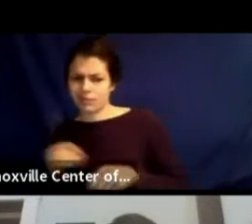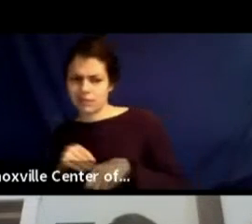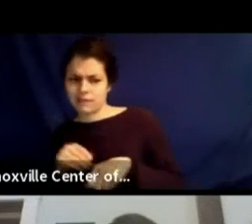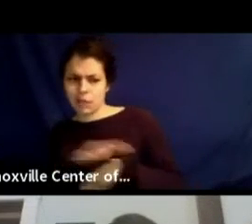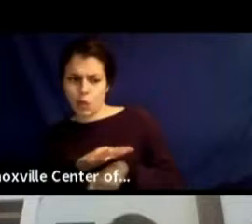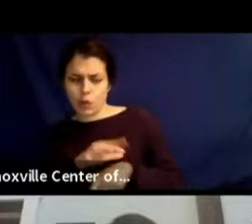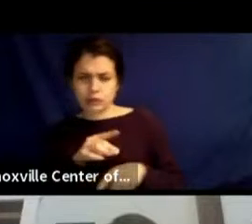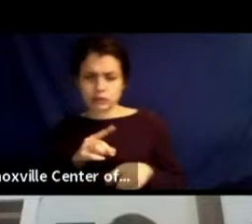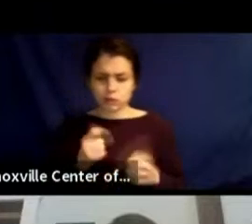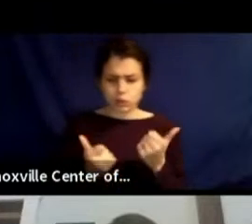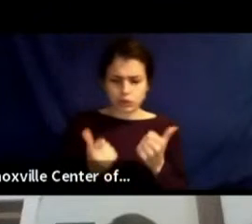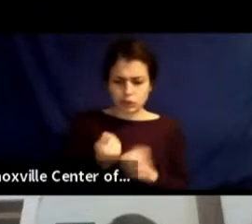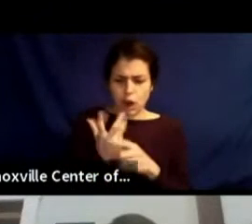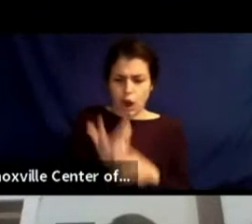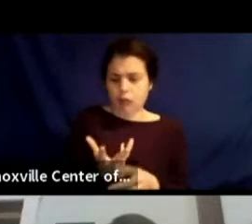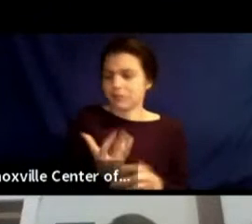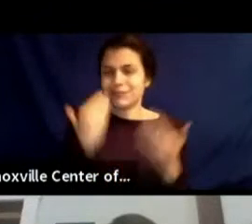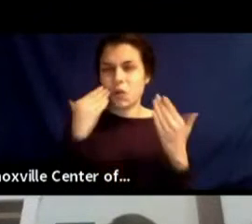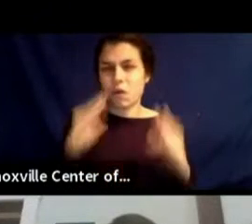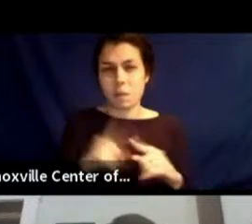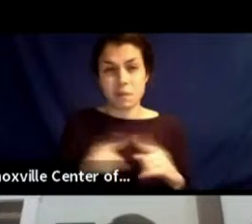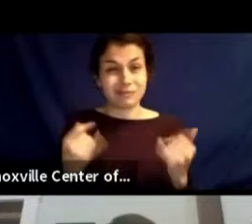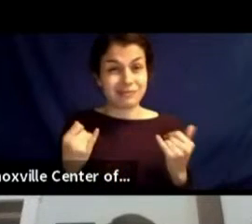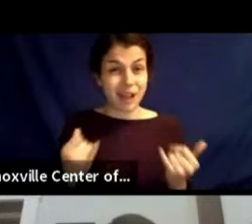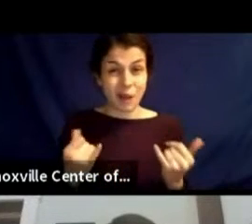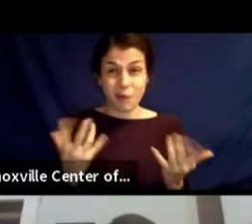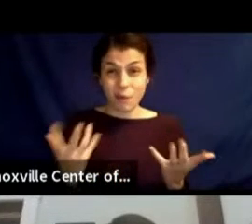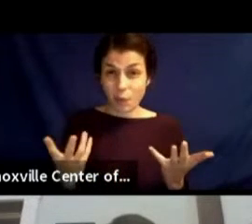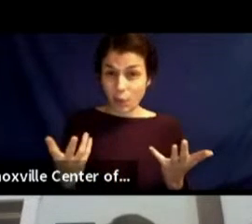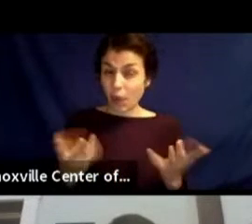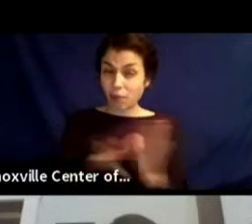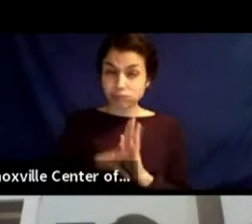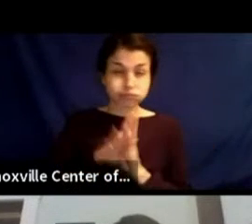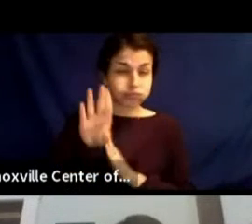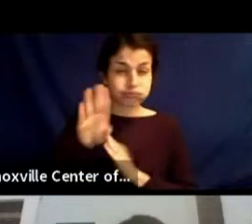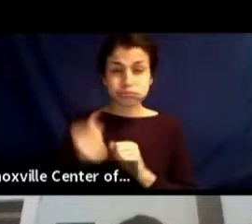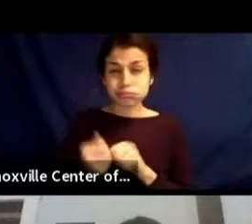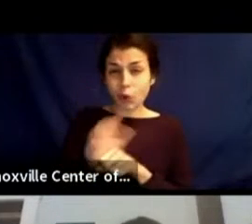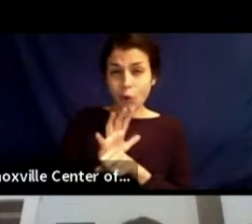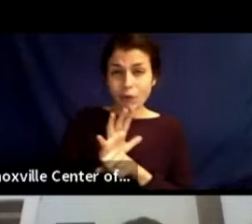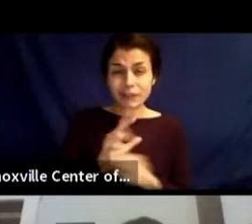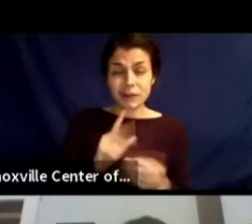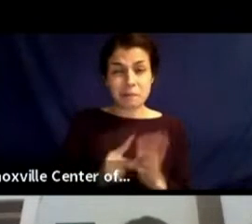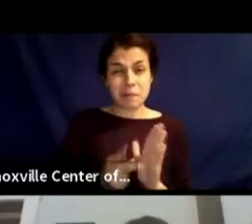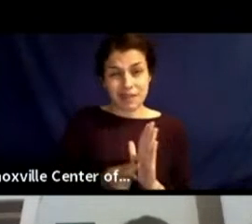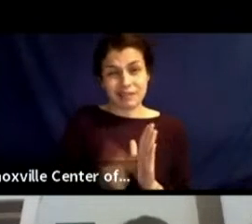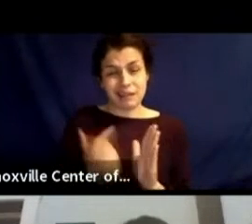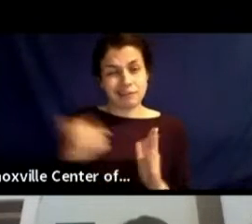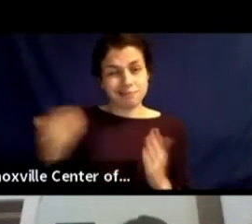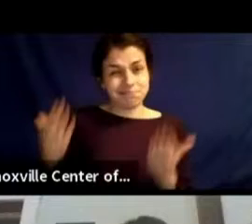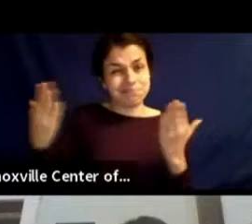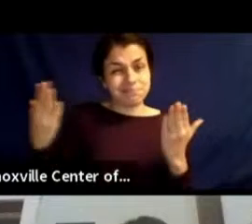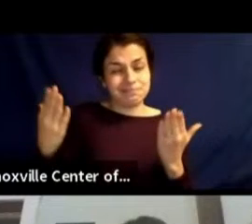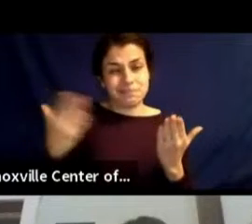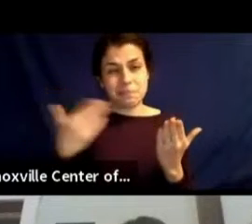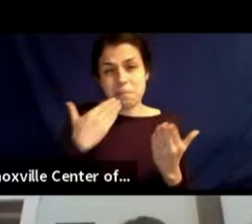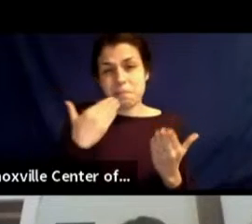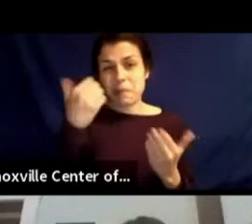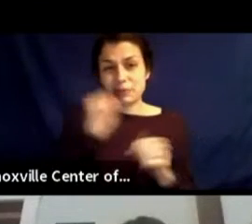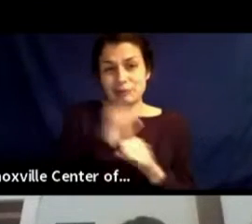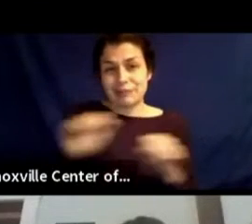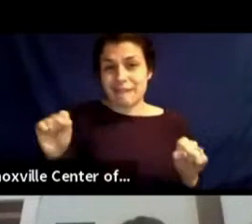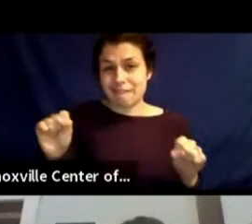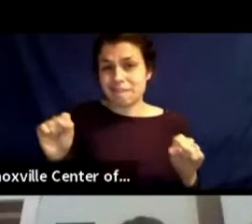not good now. And is this the right time to back off? And so that's why I'm putting that forward. Thank you for